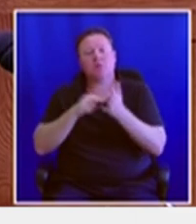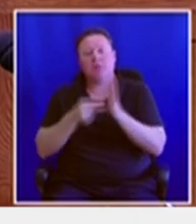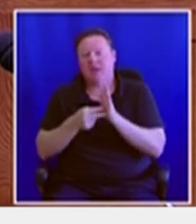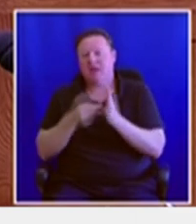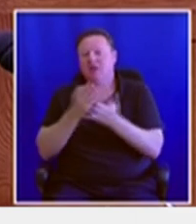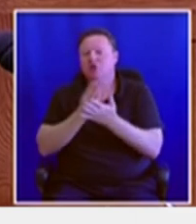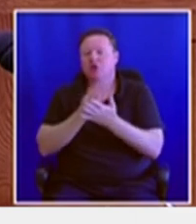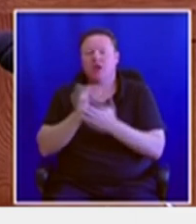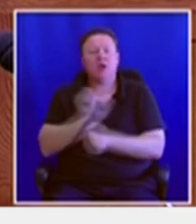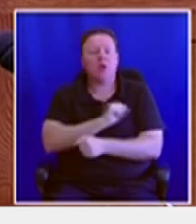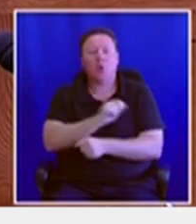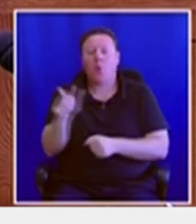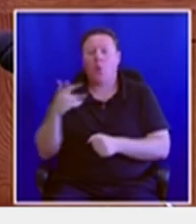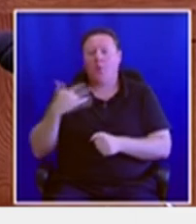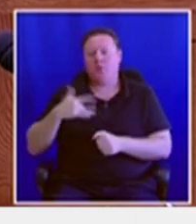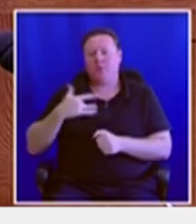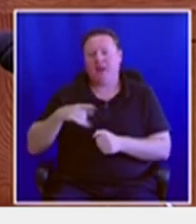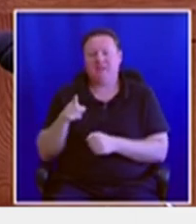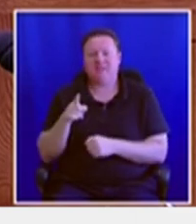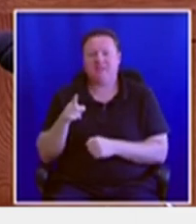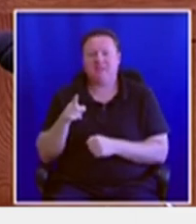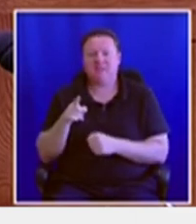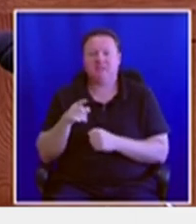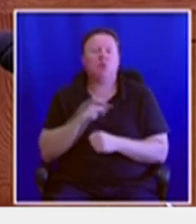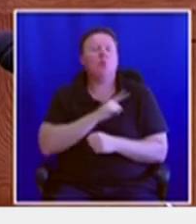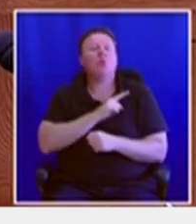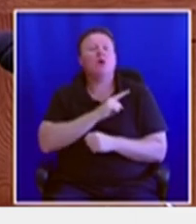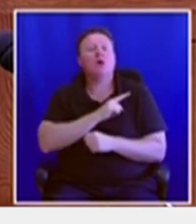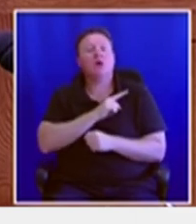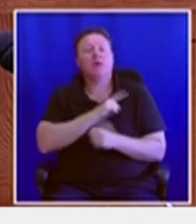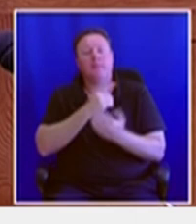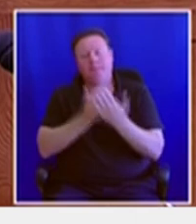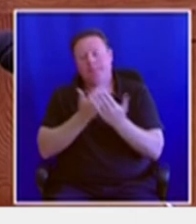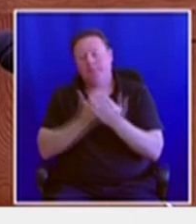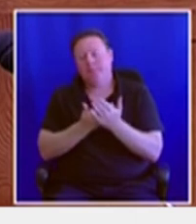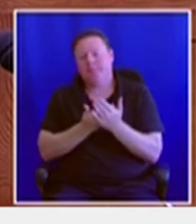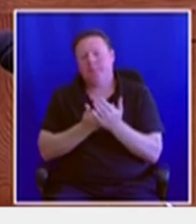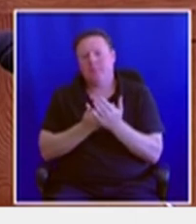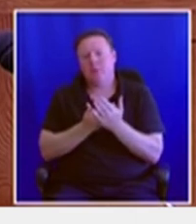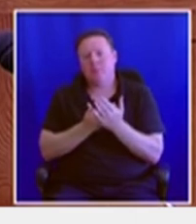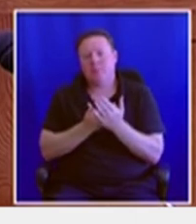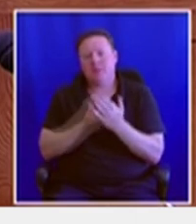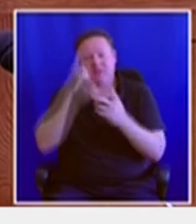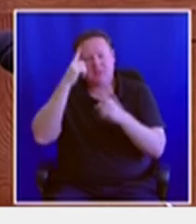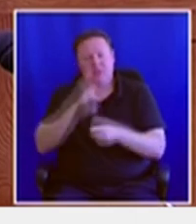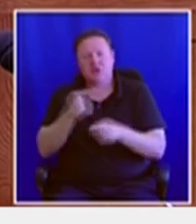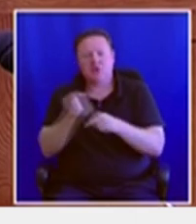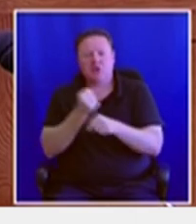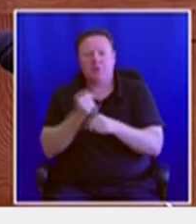with all municipalities so that it can inform their plans,